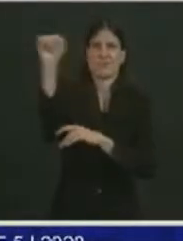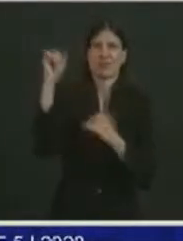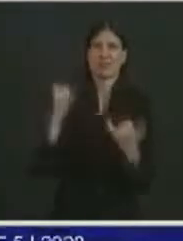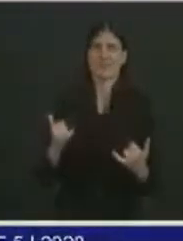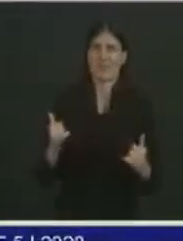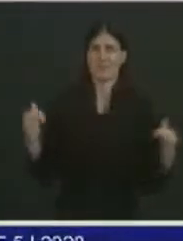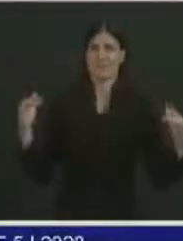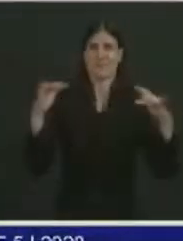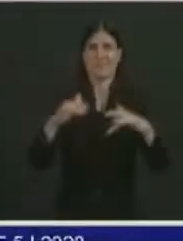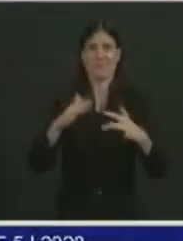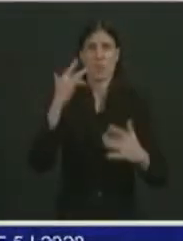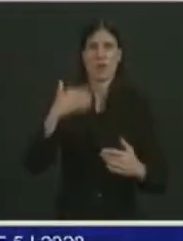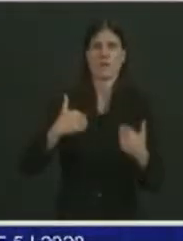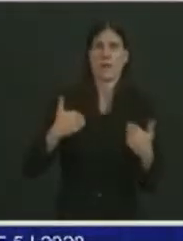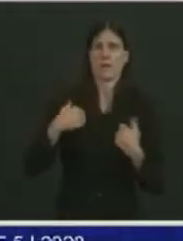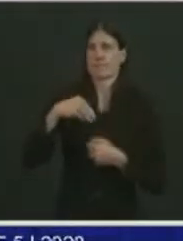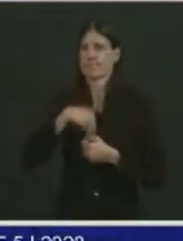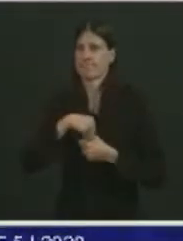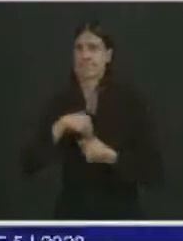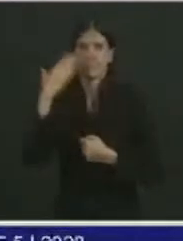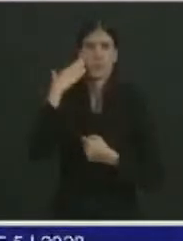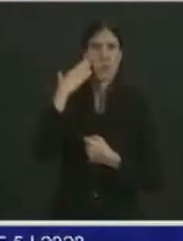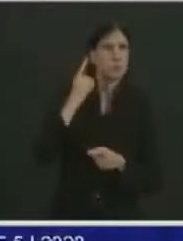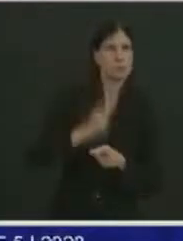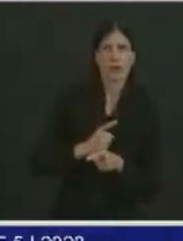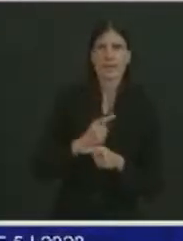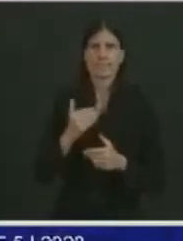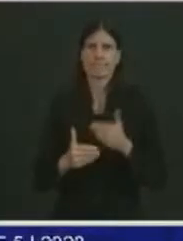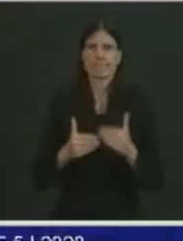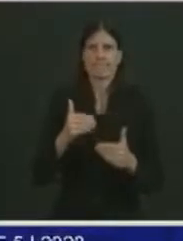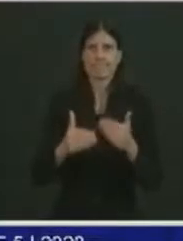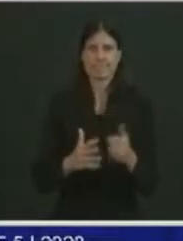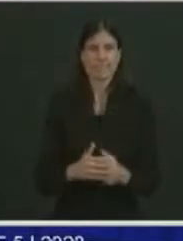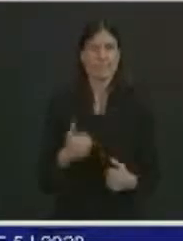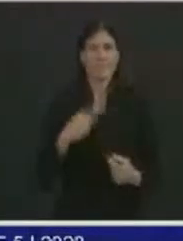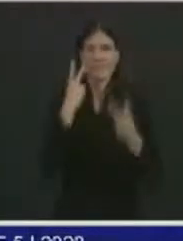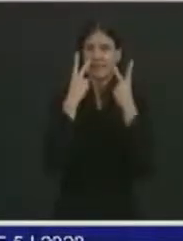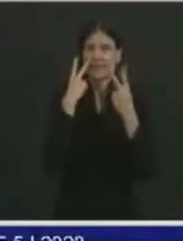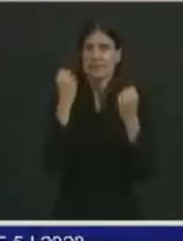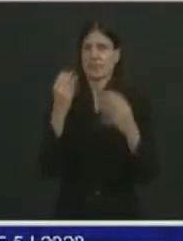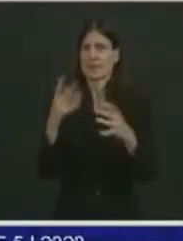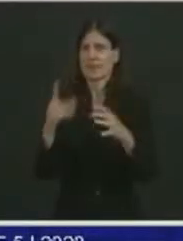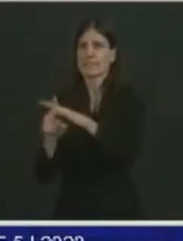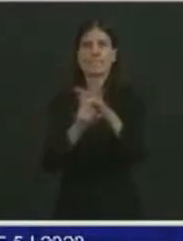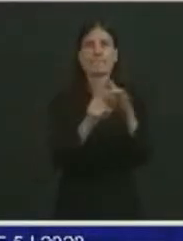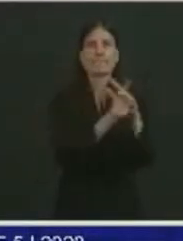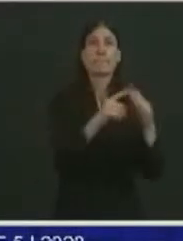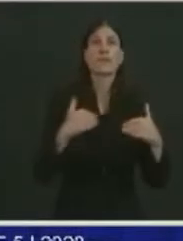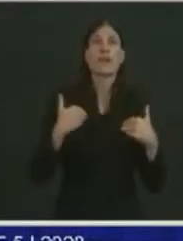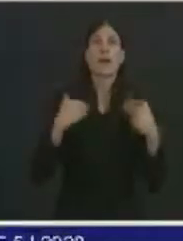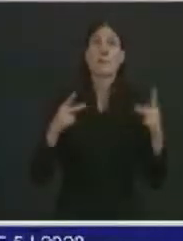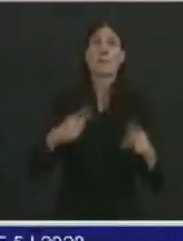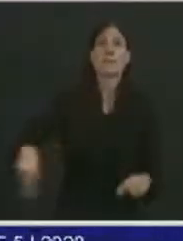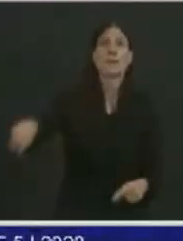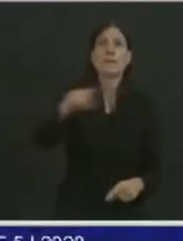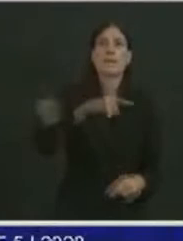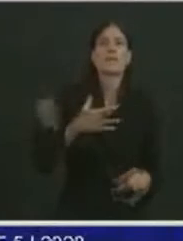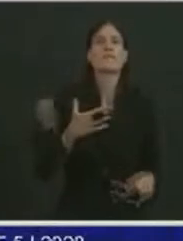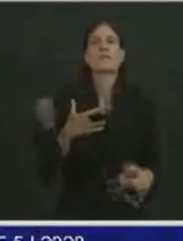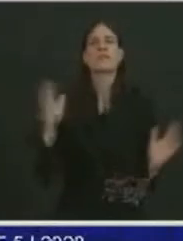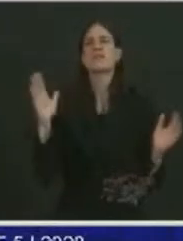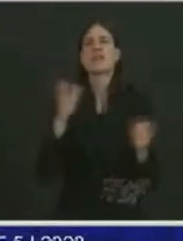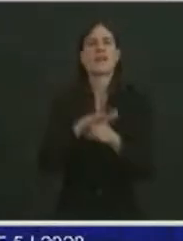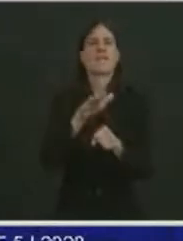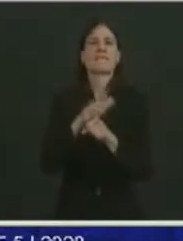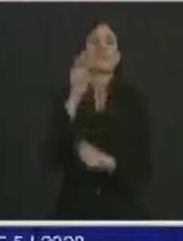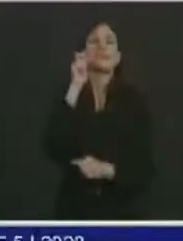state takeover, I'm hearing impatience from young people who are saying enough is enough with the racism. By the way, they're